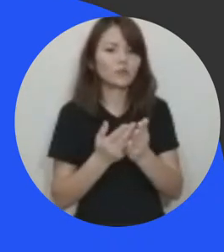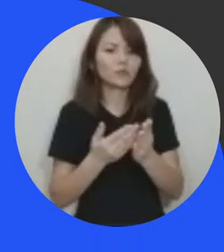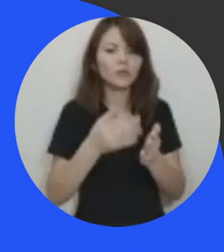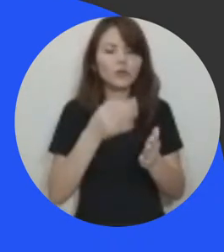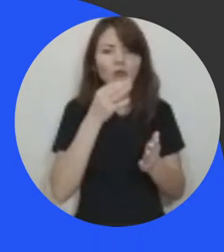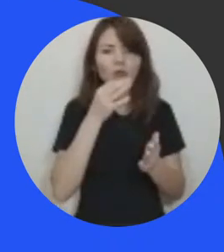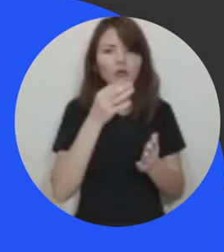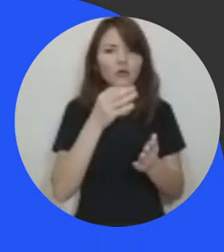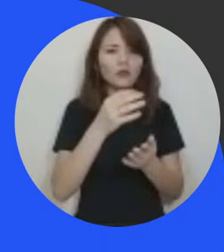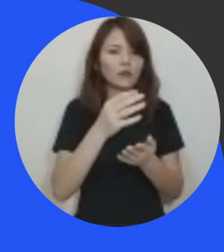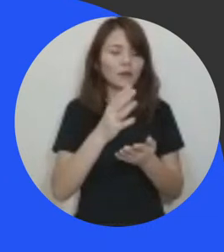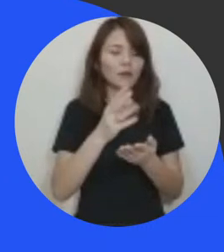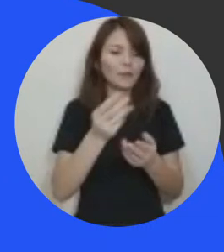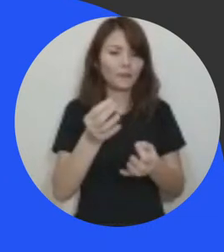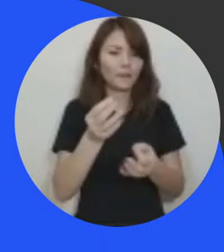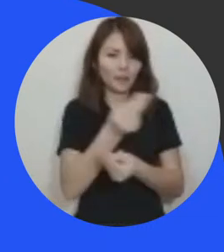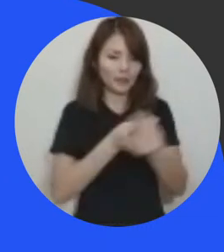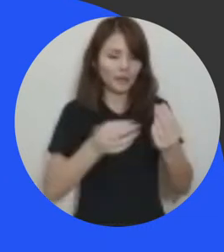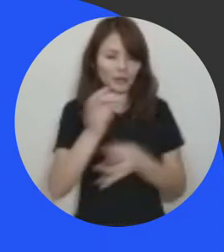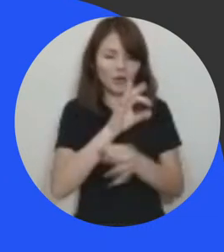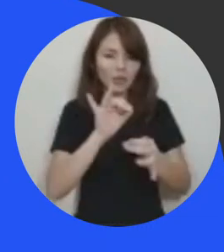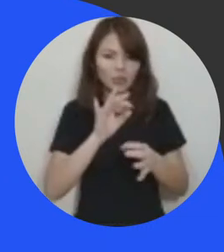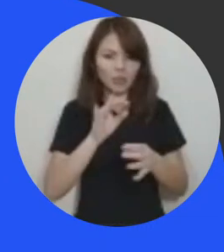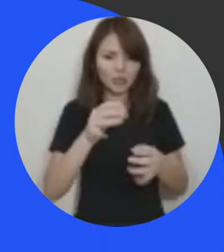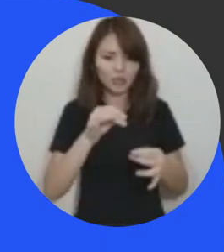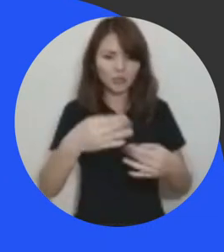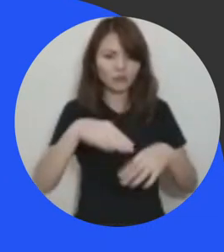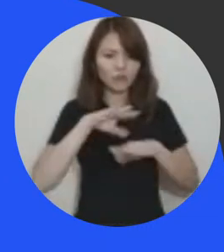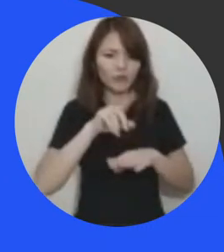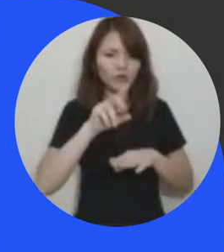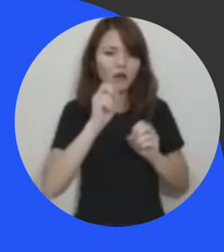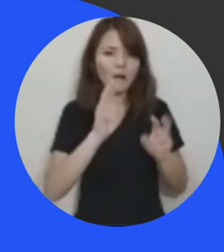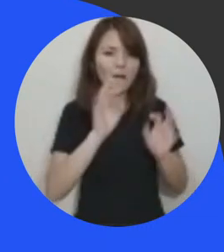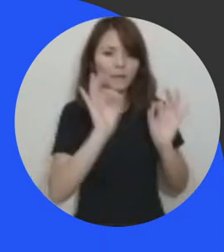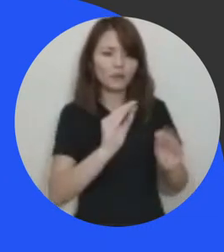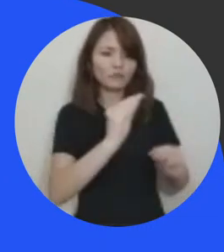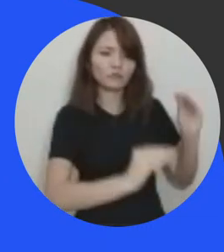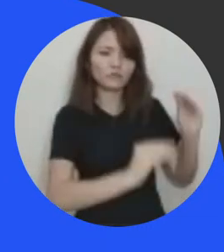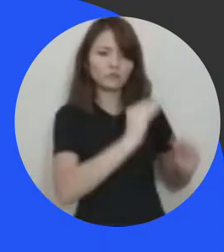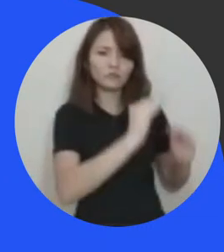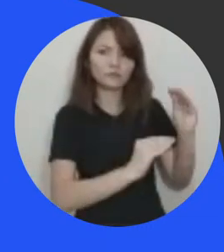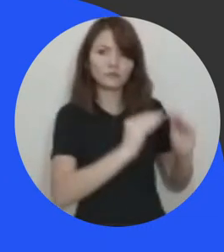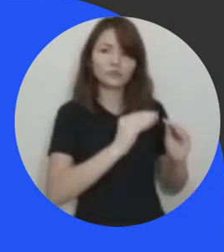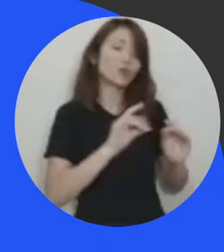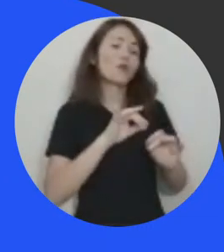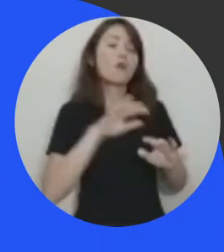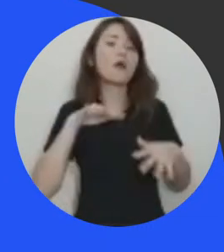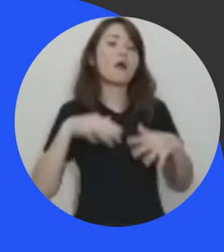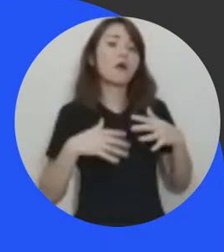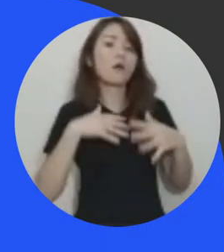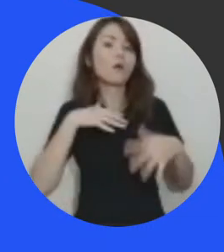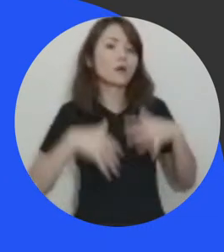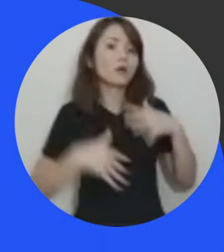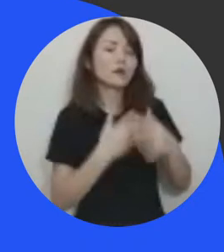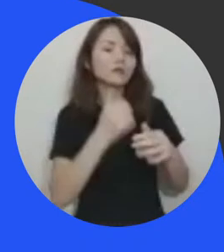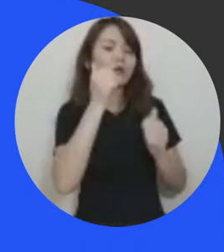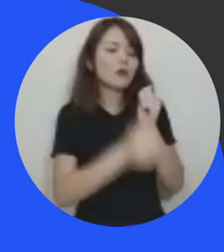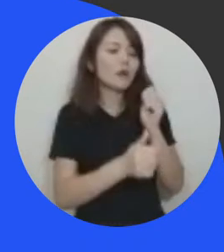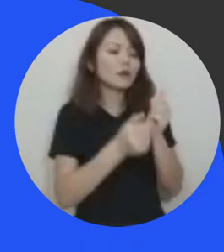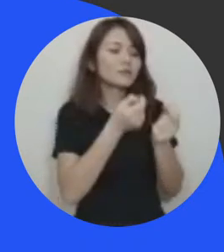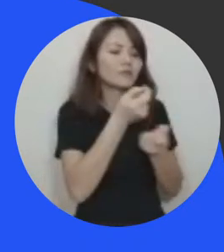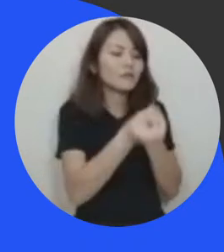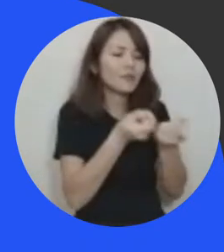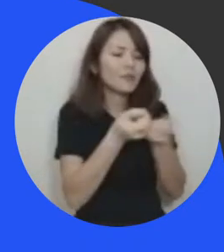organism. Virtually every cell, every virus particle, every bacteria in the world contains